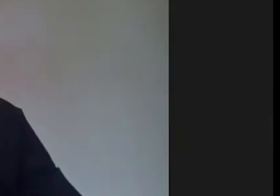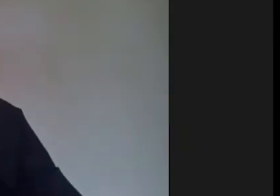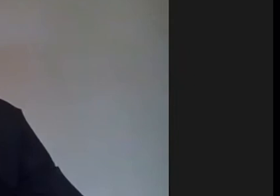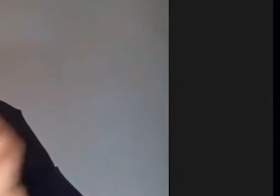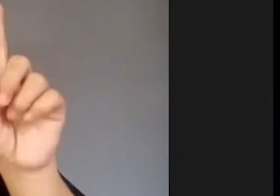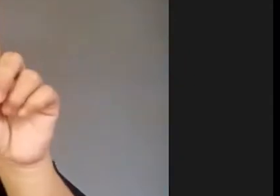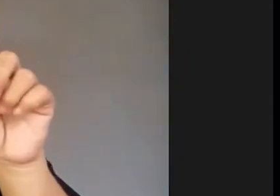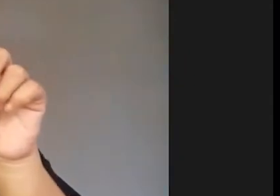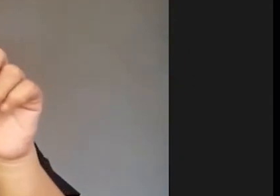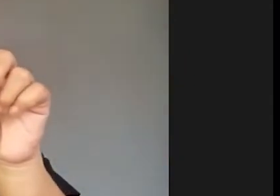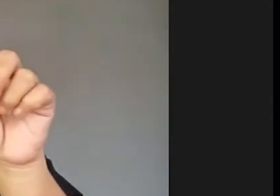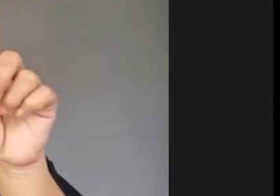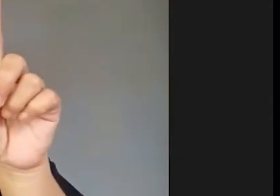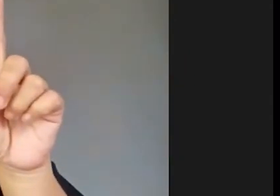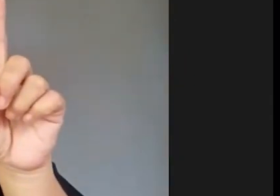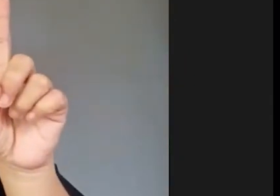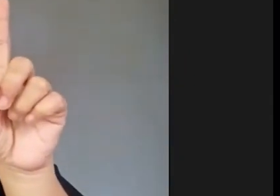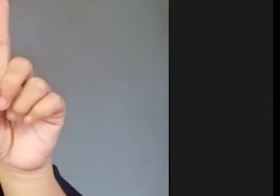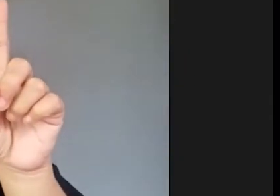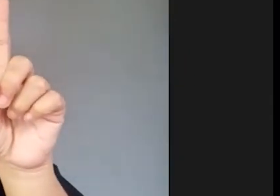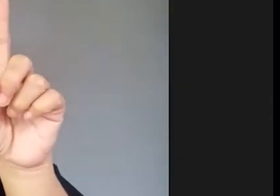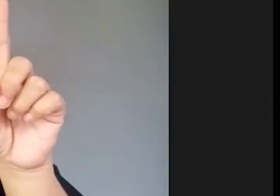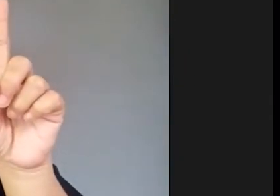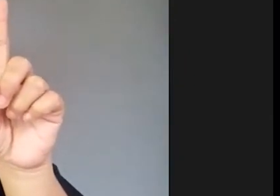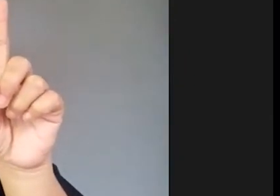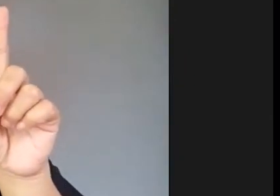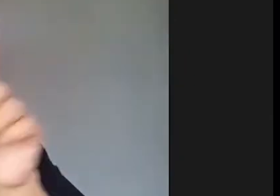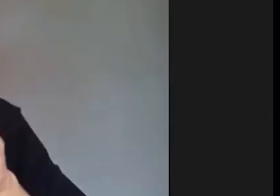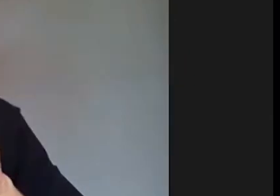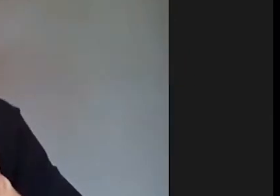about, you may not choose to do it.